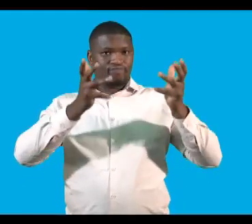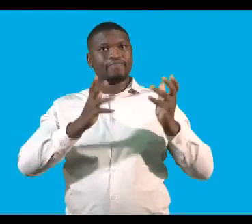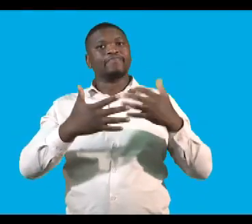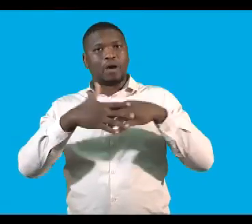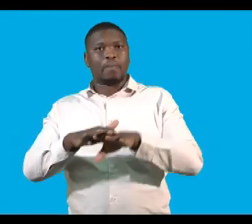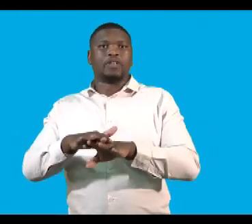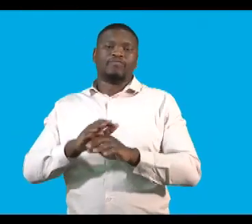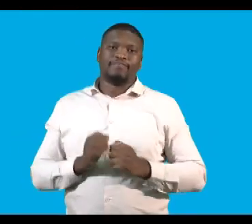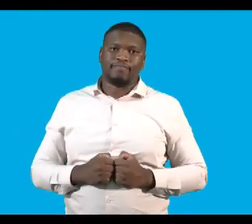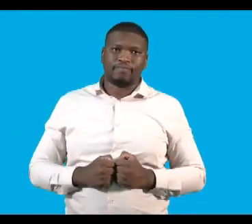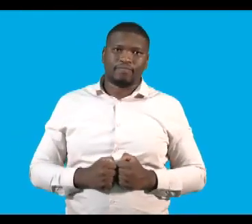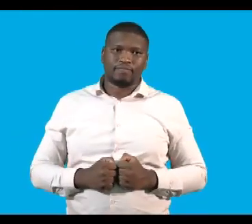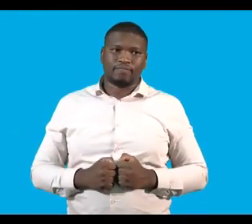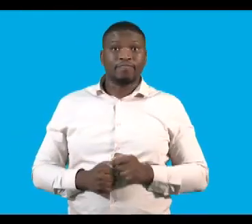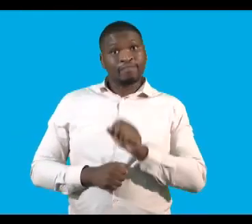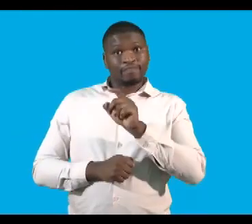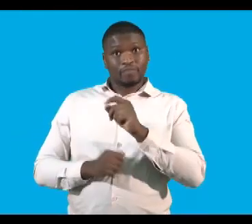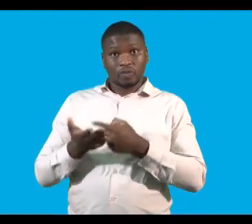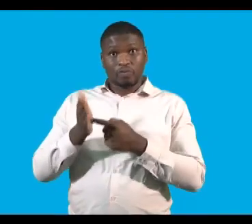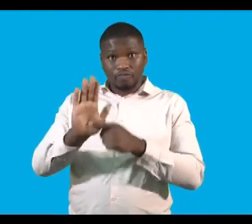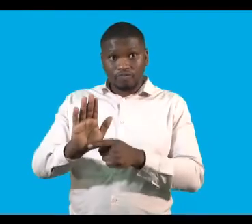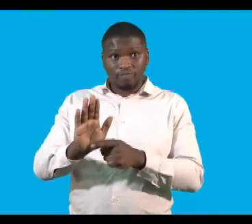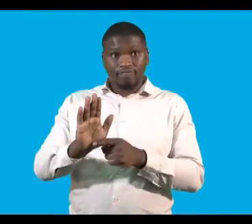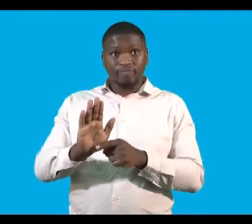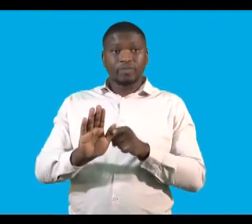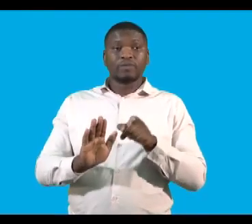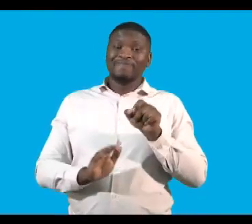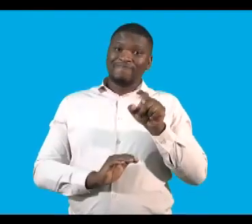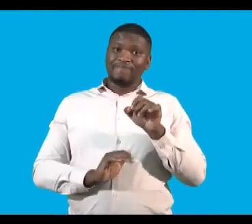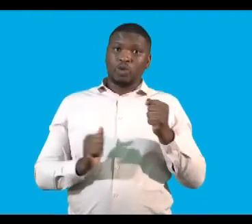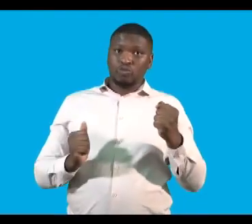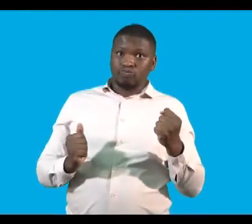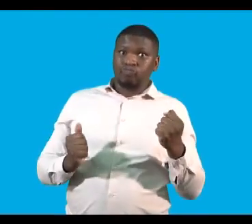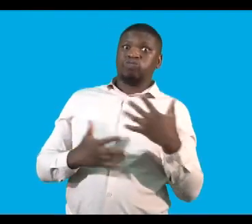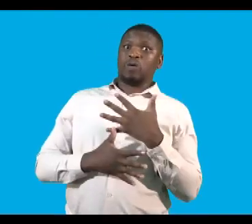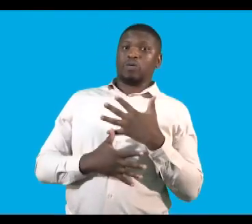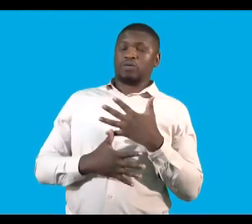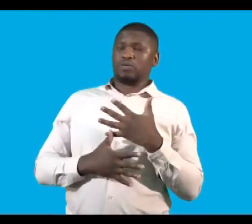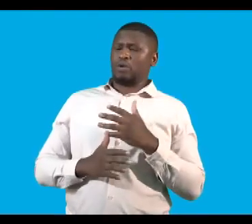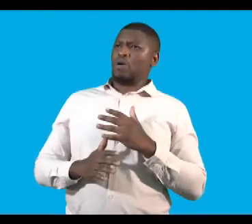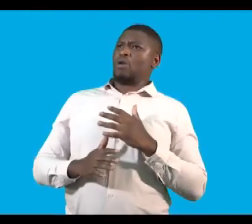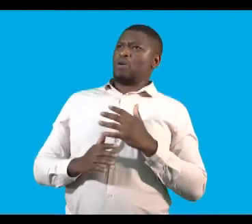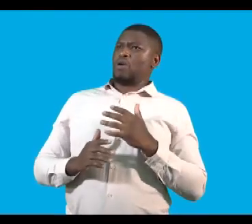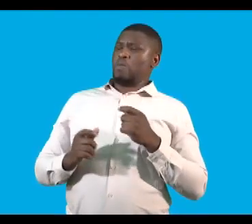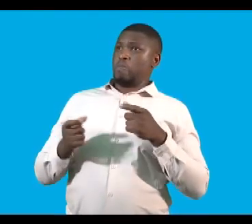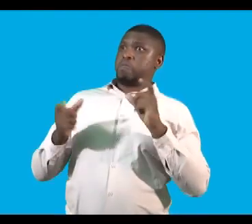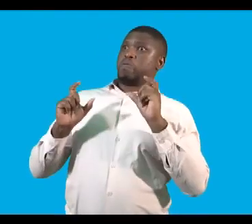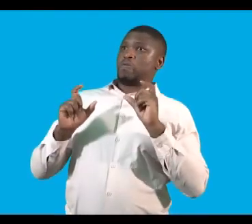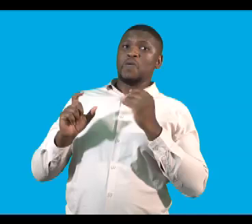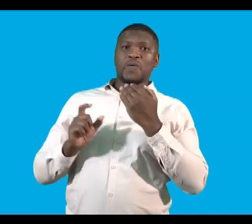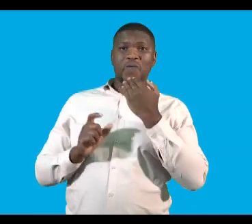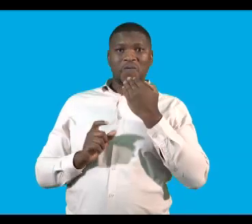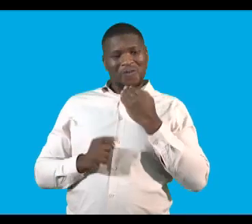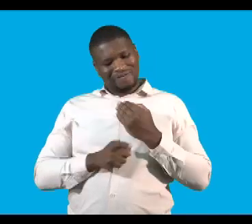this question. It would indicate that he is either shocked or flabbergasted, surprised by